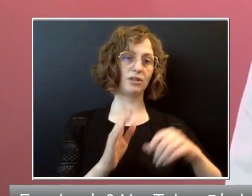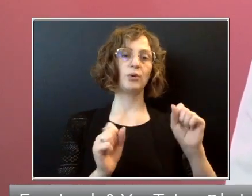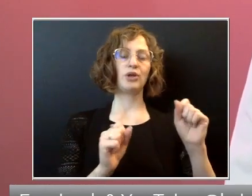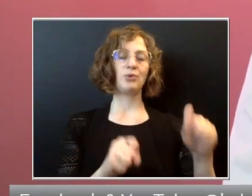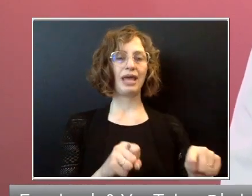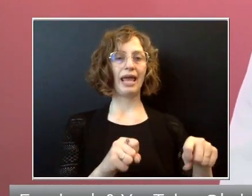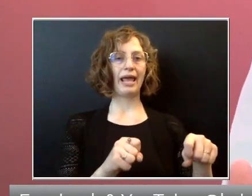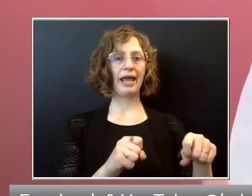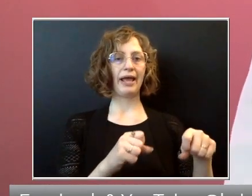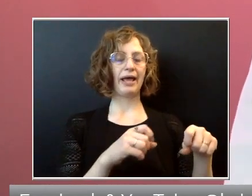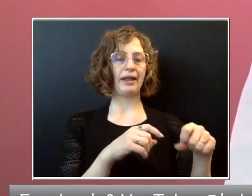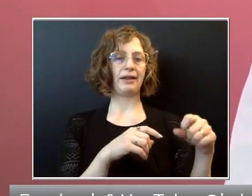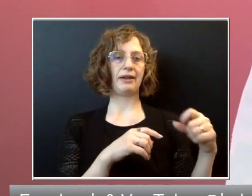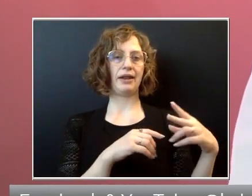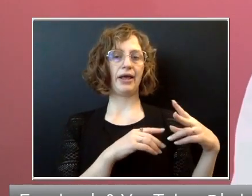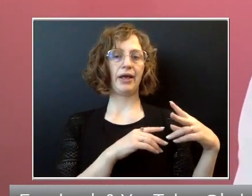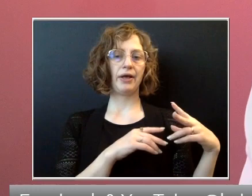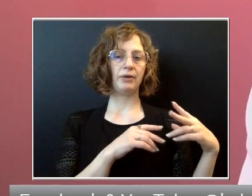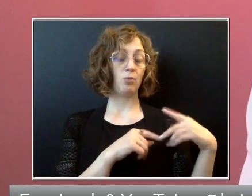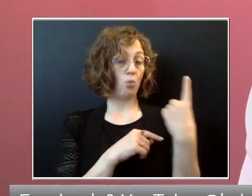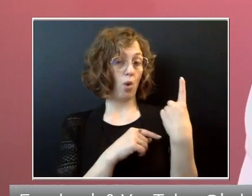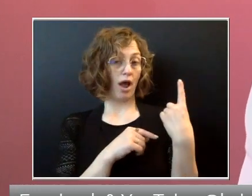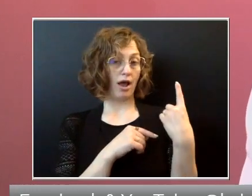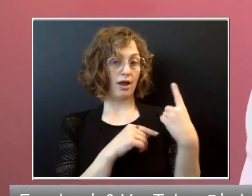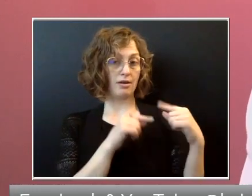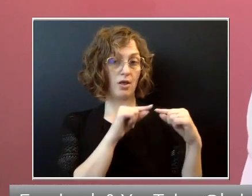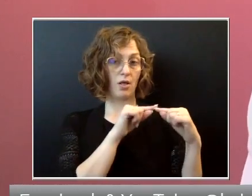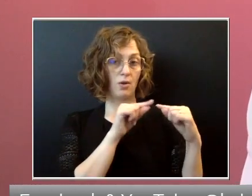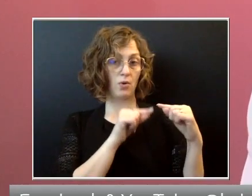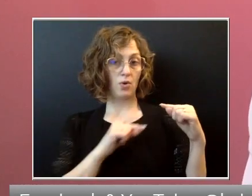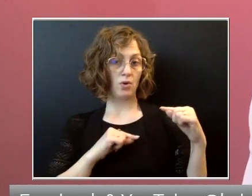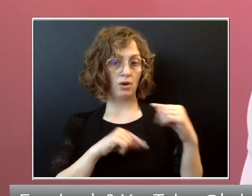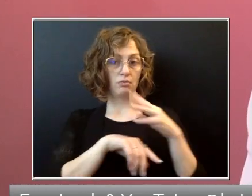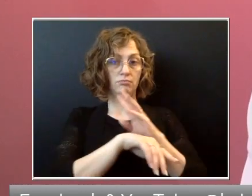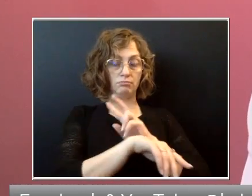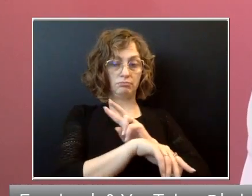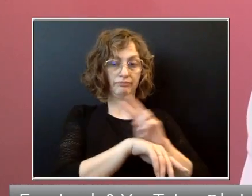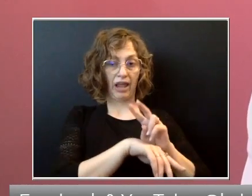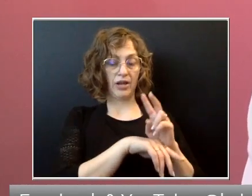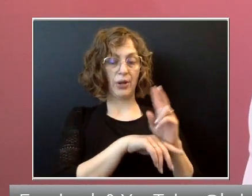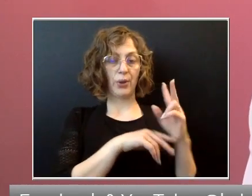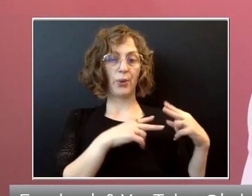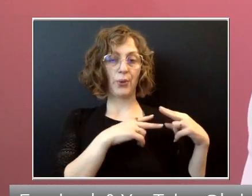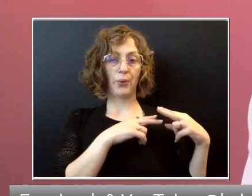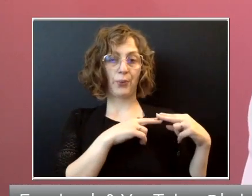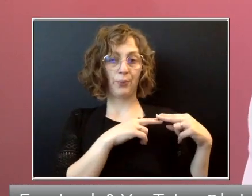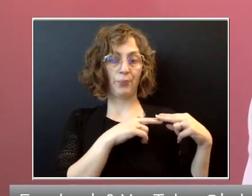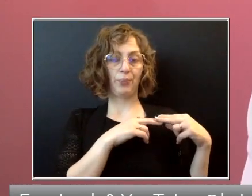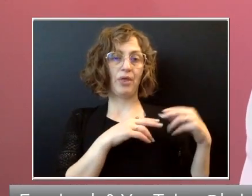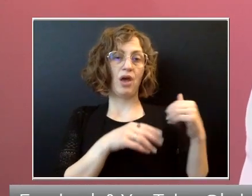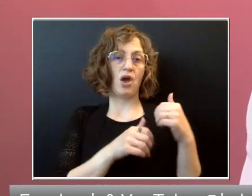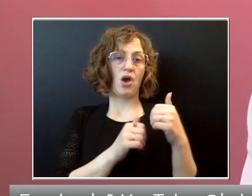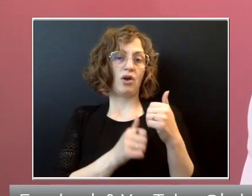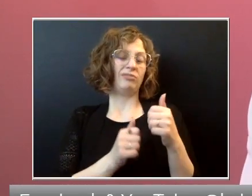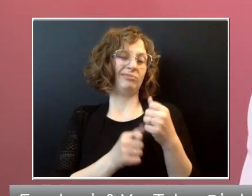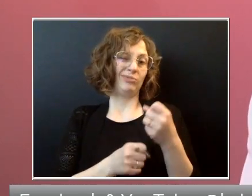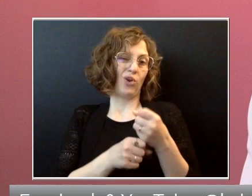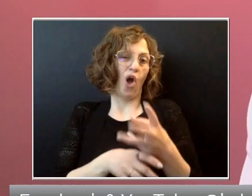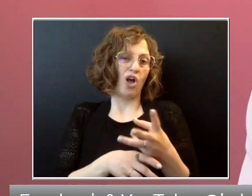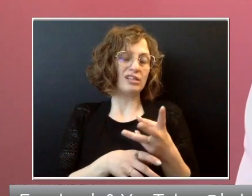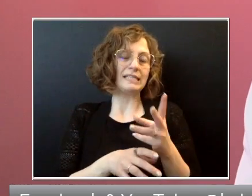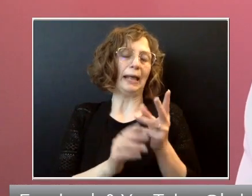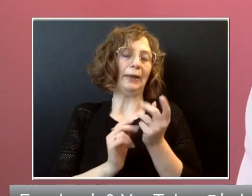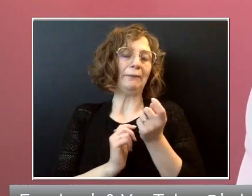heart attack and turn that thick muscle into a little bit of scar and thin it down so you don't have